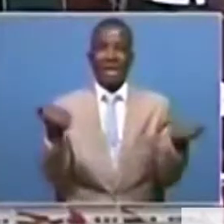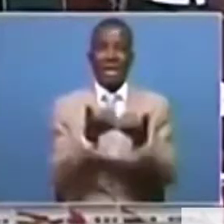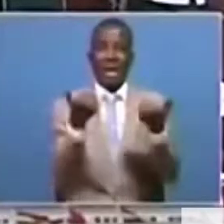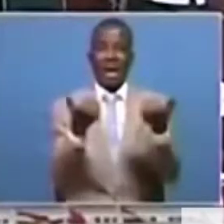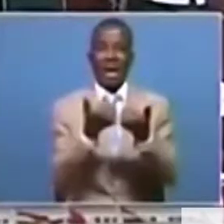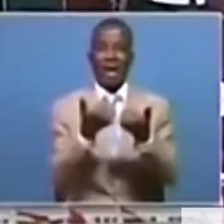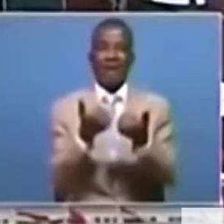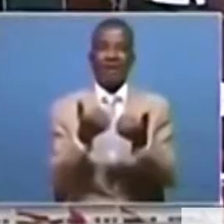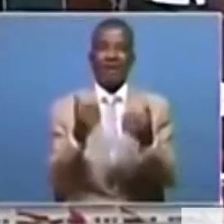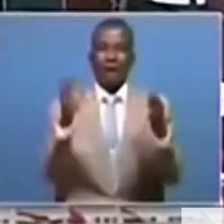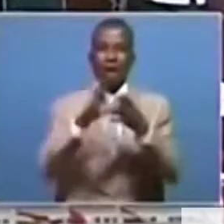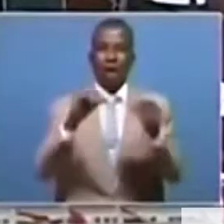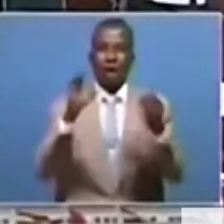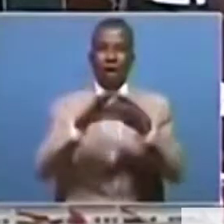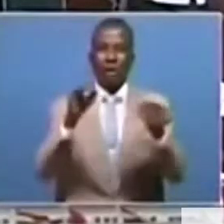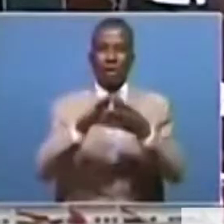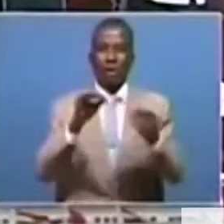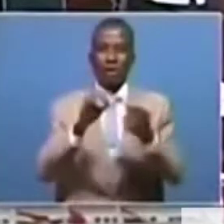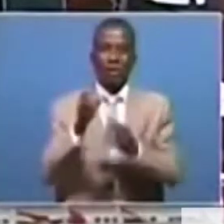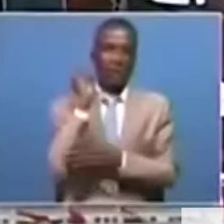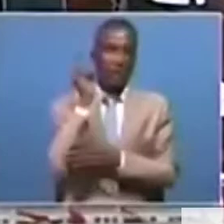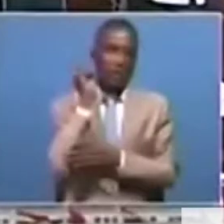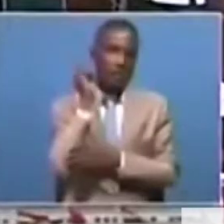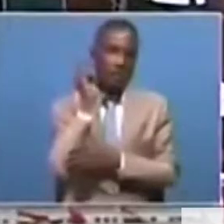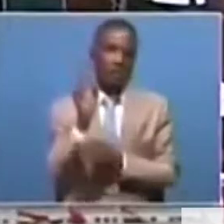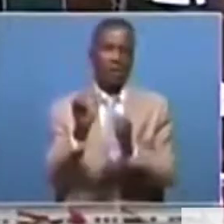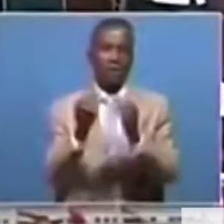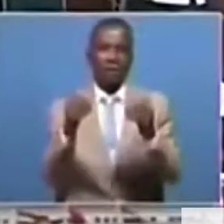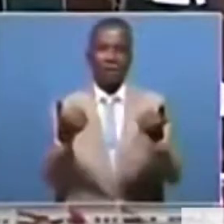gave a similar holding in the case of Combat vs. Lambia,